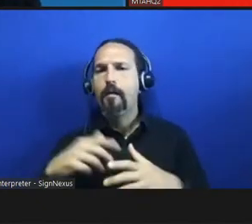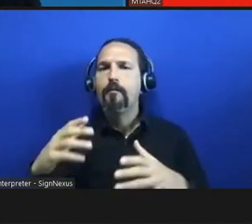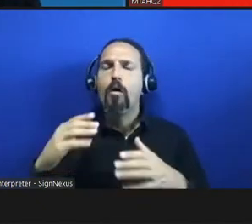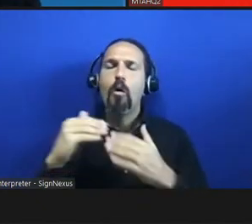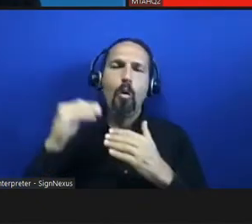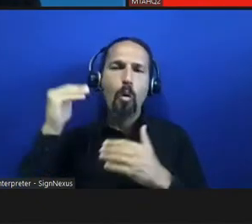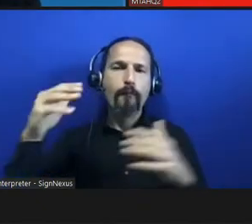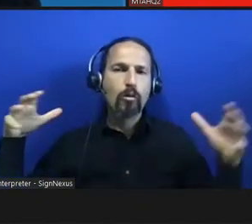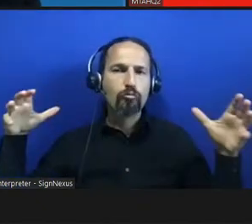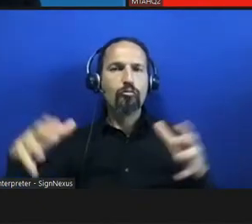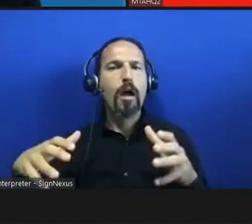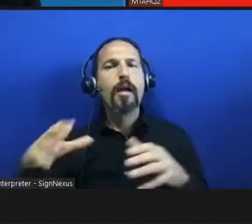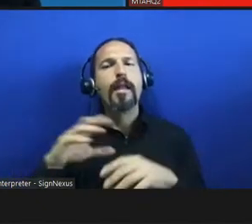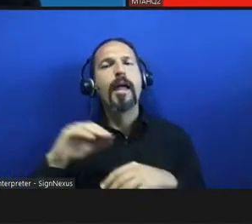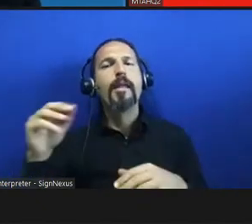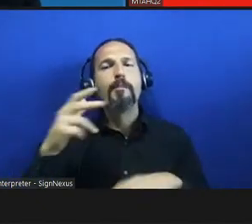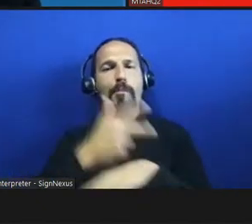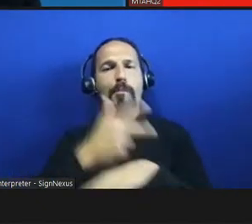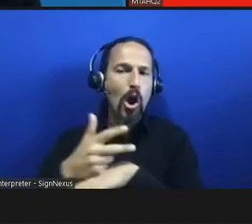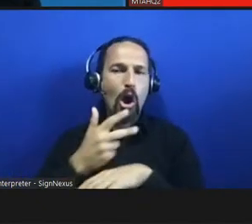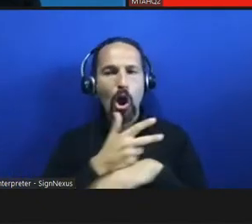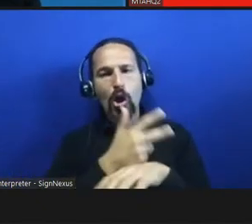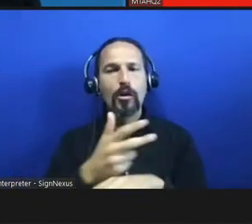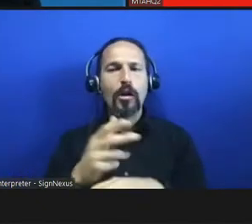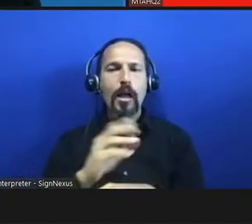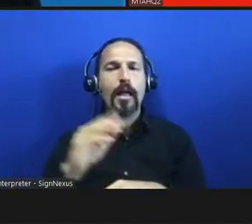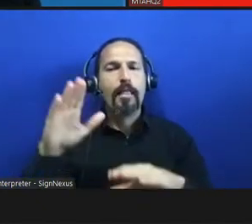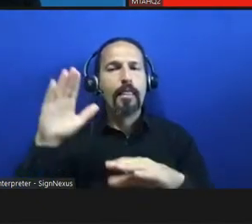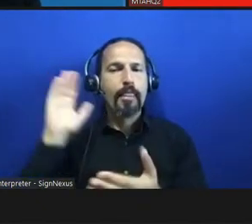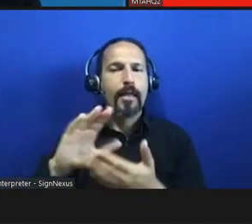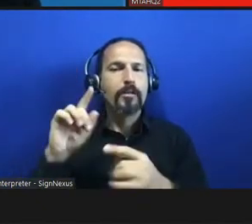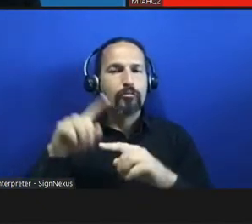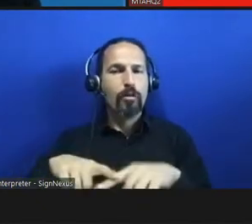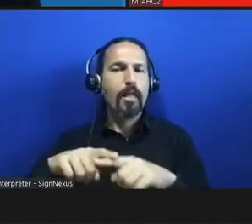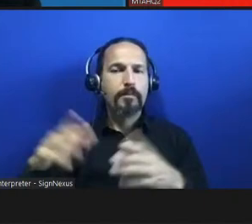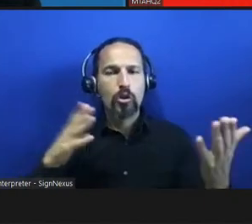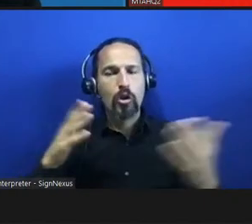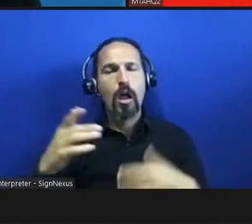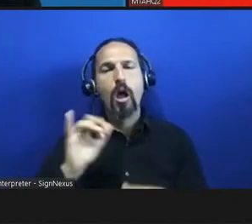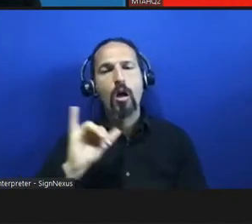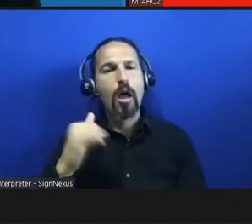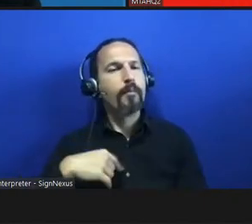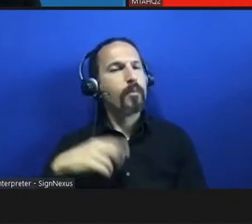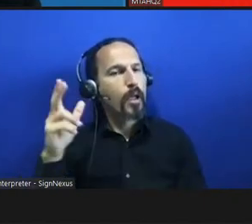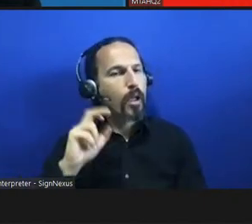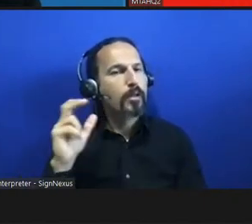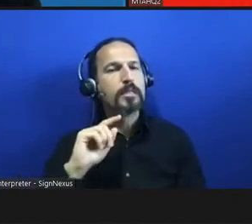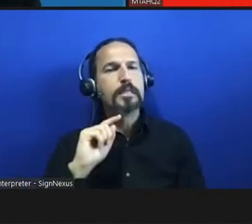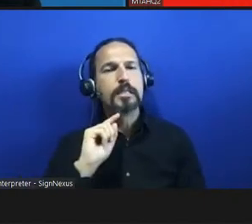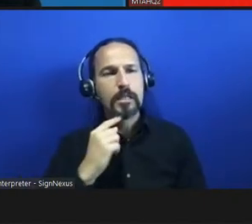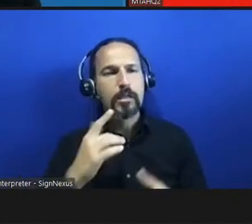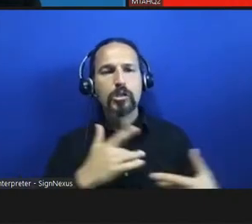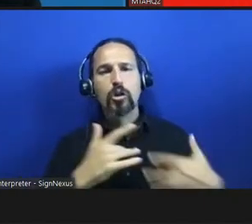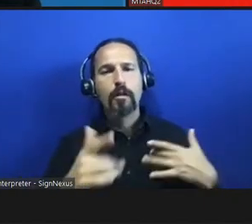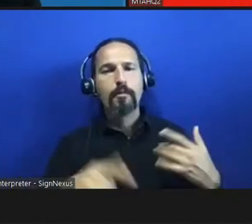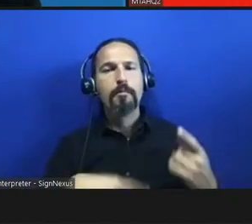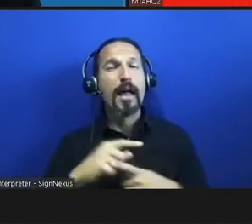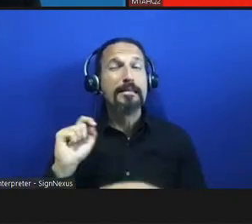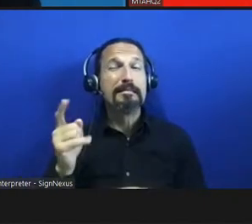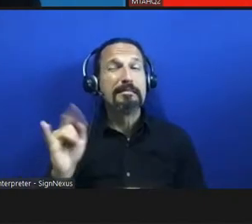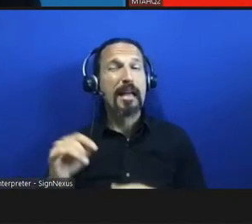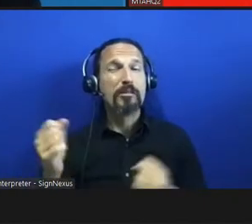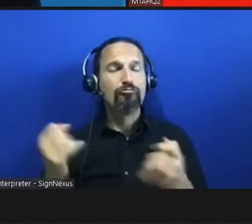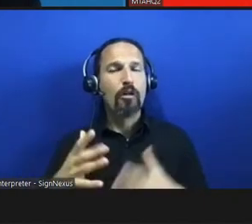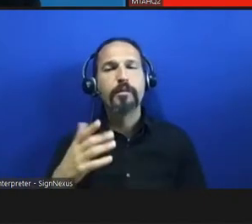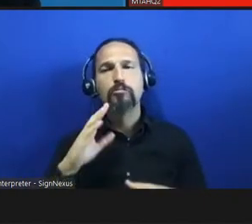overwhelmed parking lots and less reliable service I have also heard serious concerns from taxi drivers